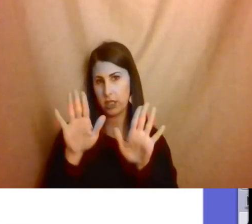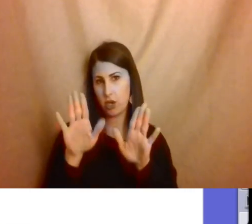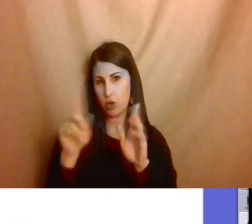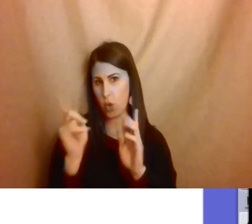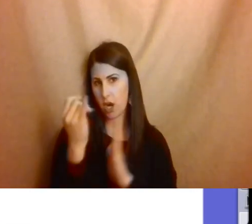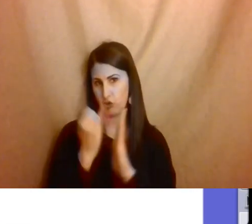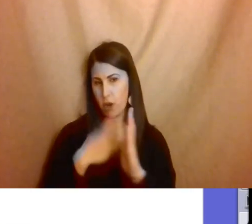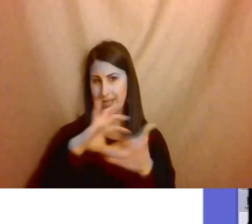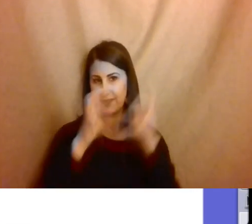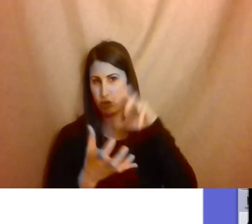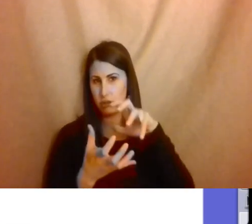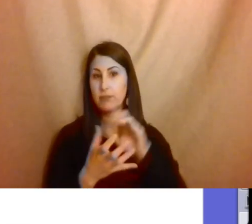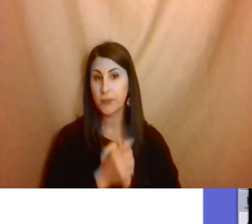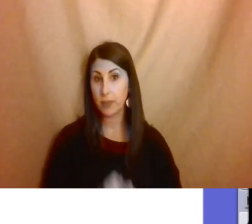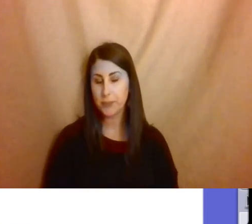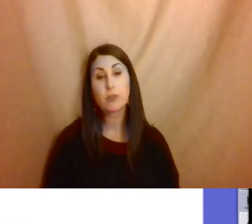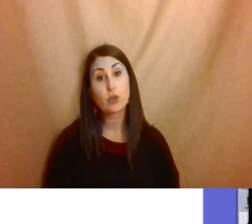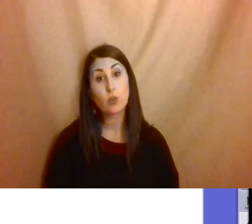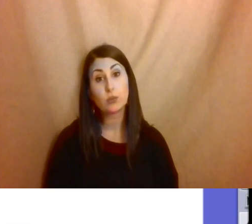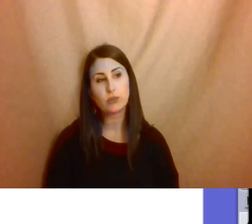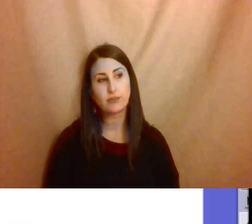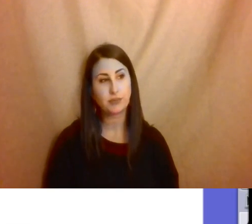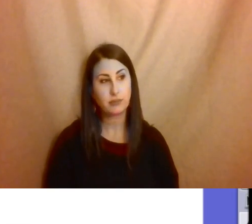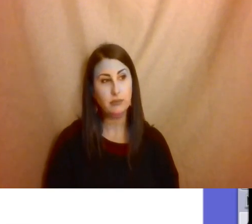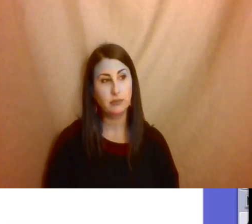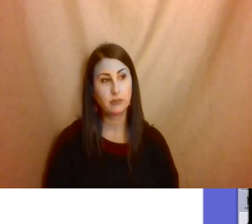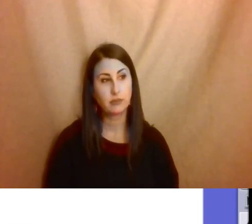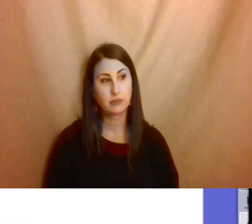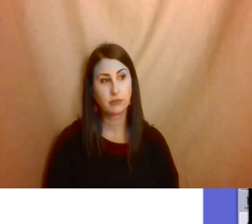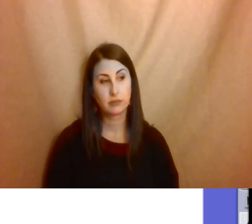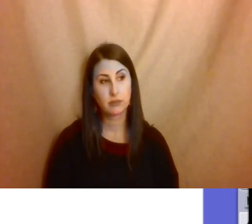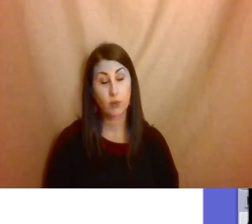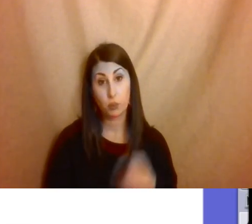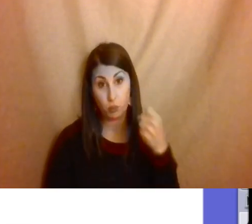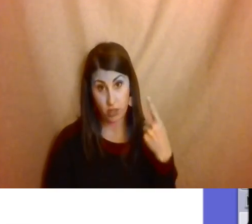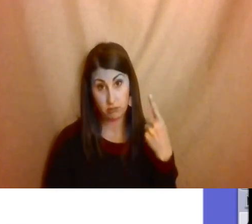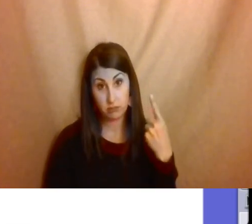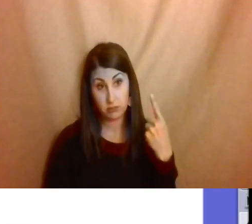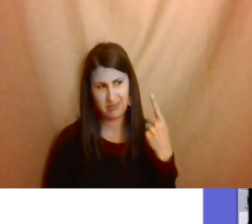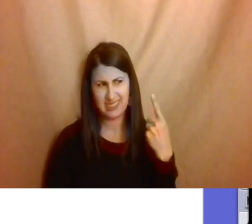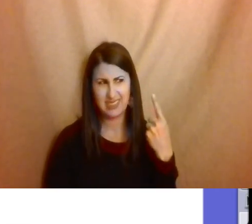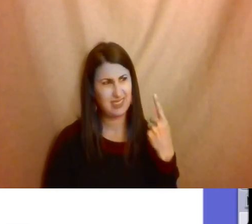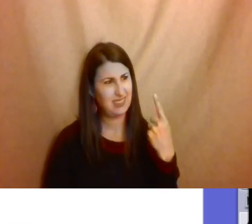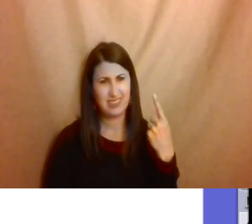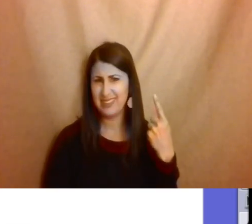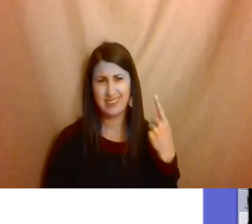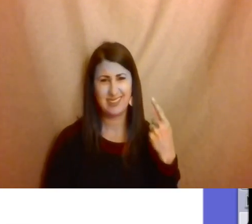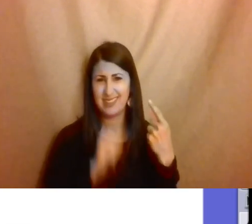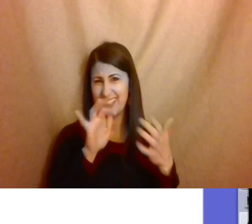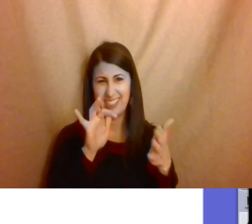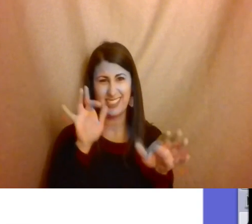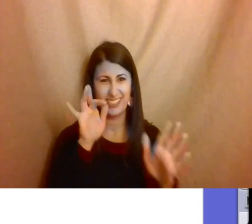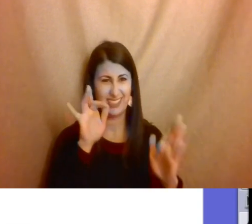here's one right there. Ooh, it didn't even touch the edge. It should touch the edge from one edge to the other. Okay. Here's another